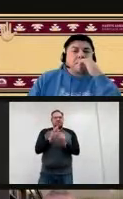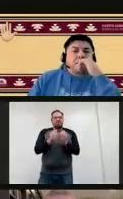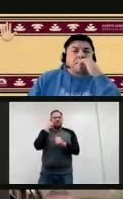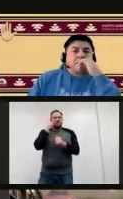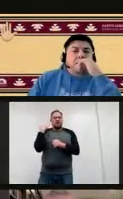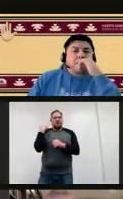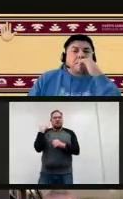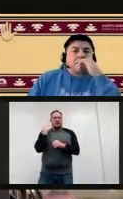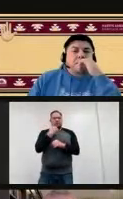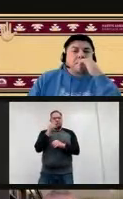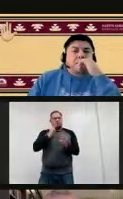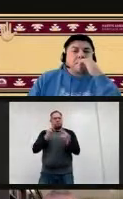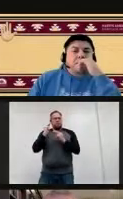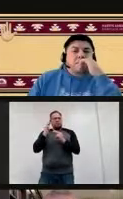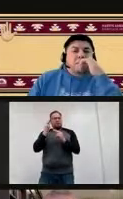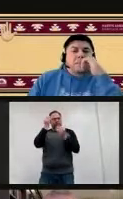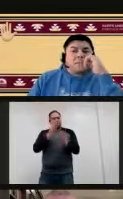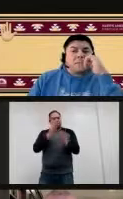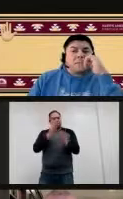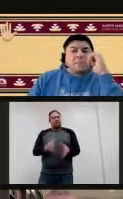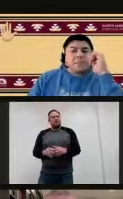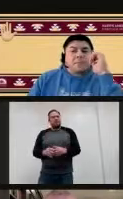data.